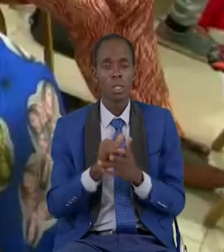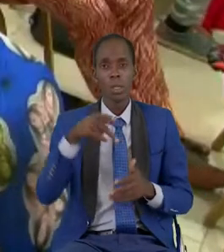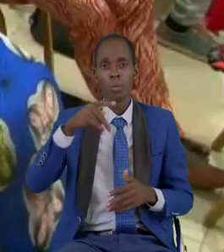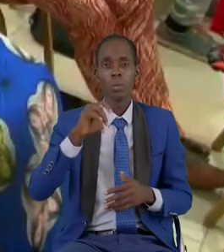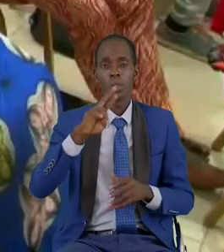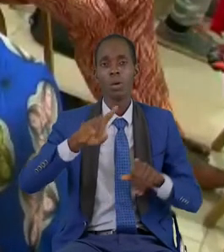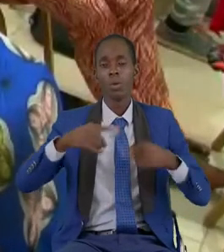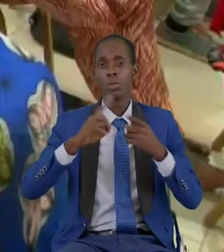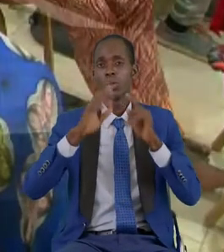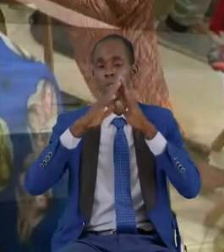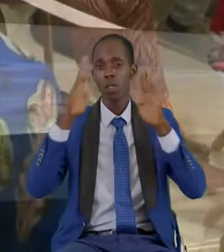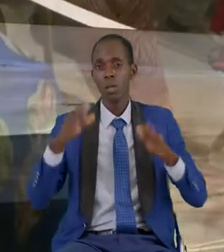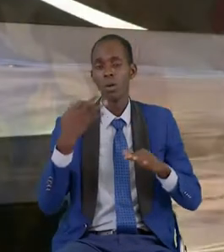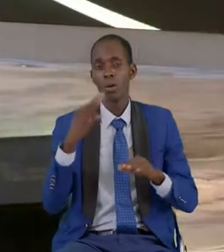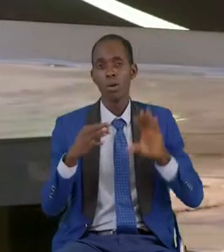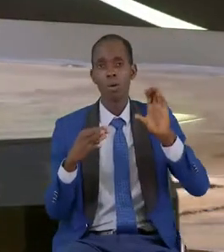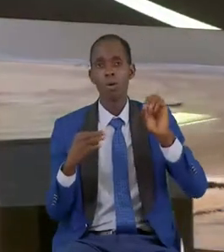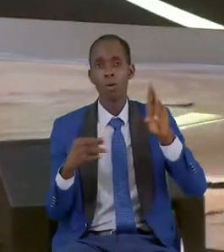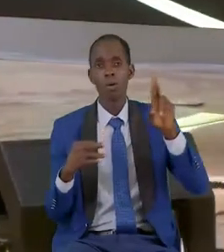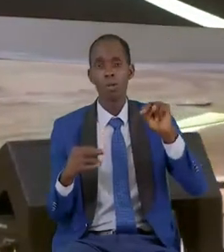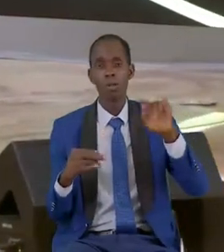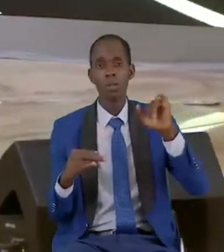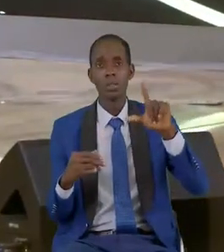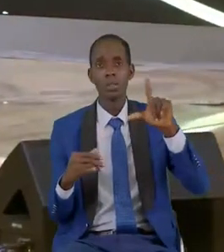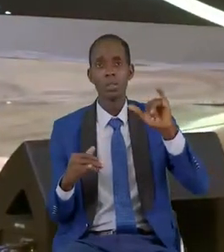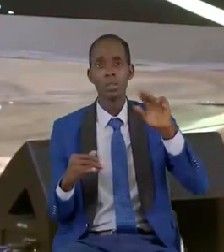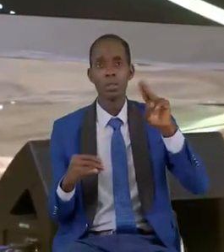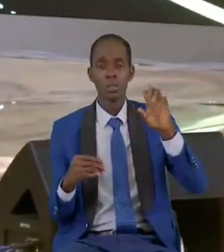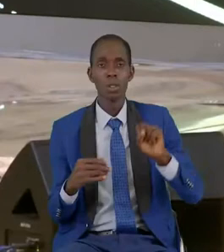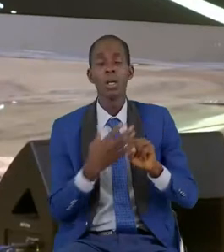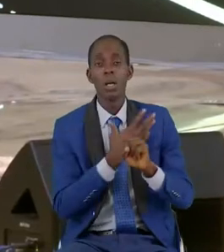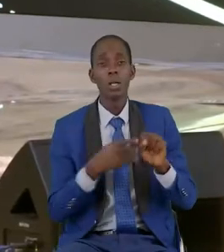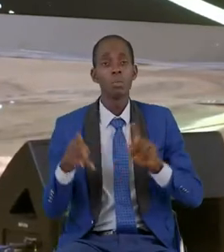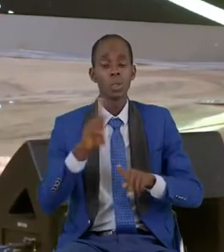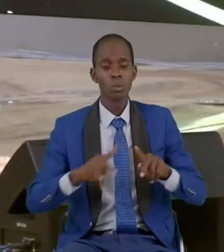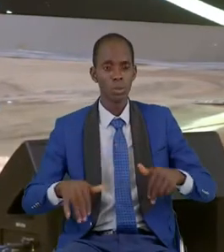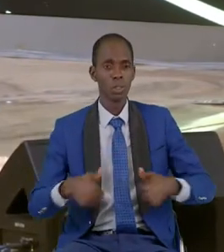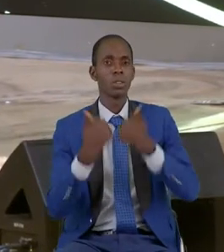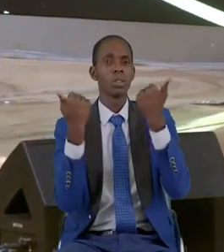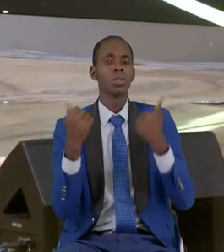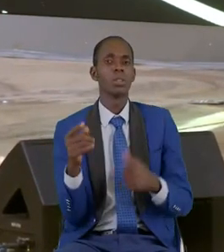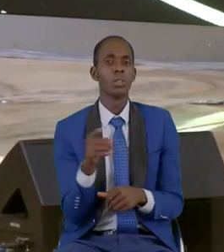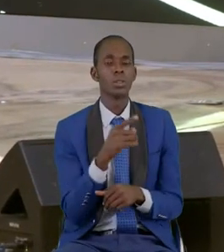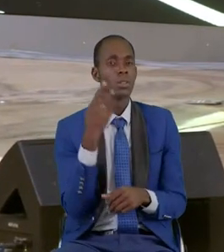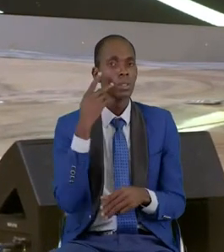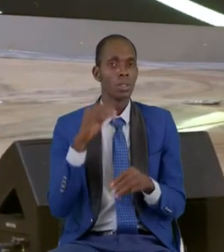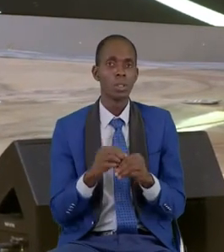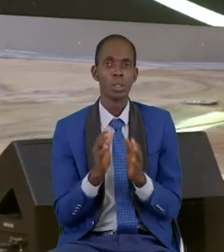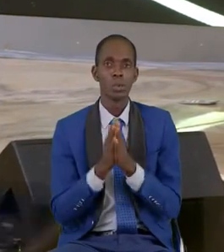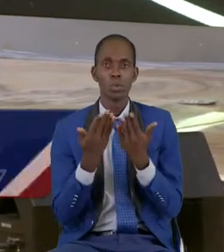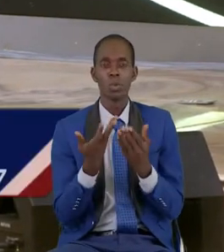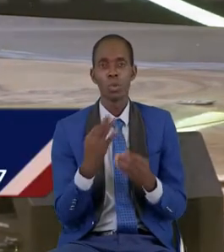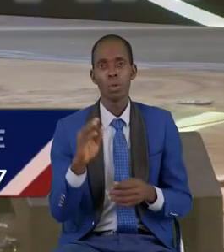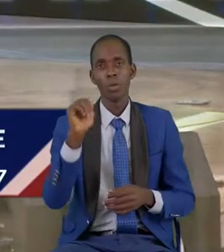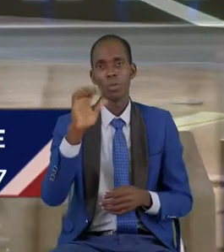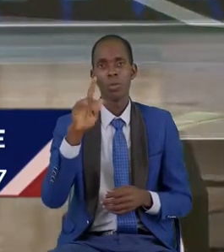and he ate there. They even challenged him. Look at Acts chapter 11, reading from verse